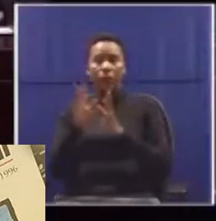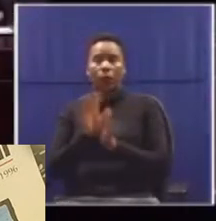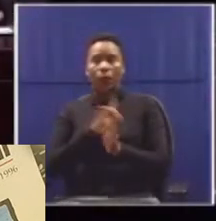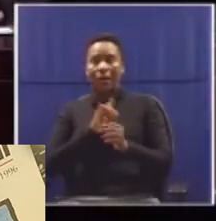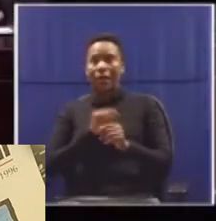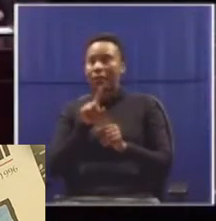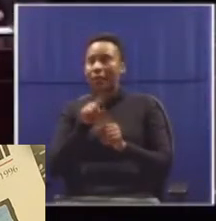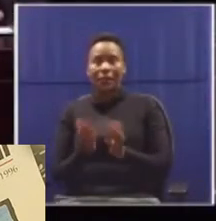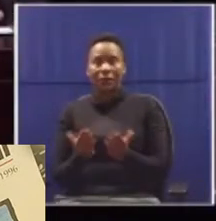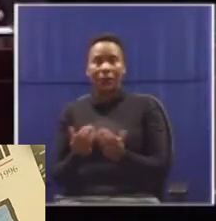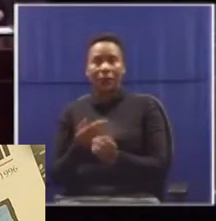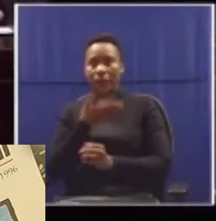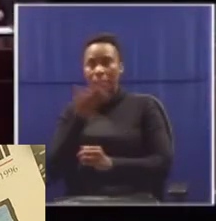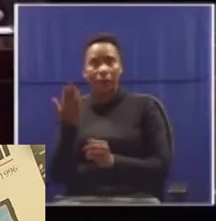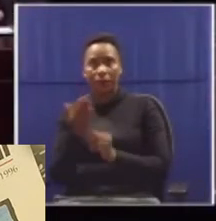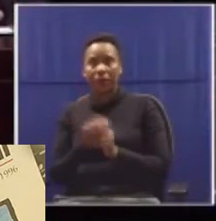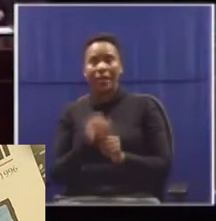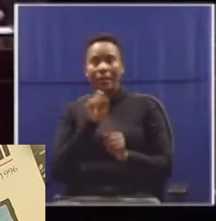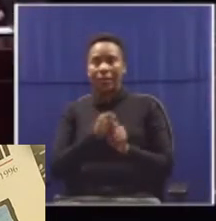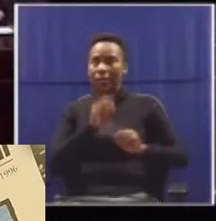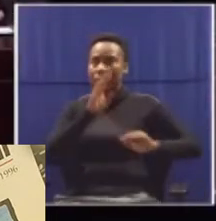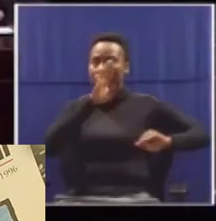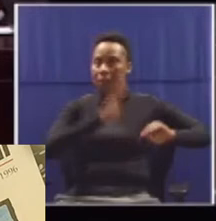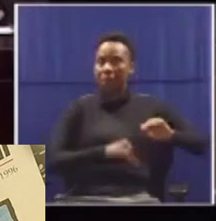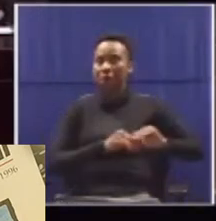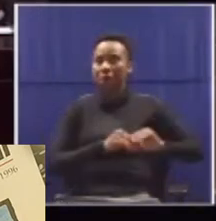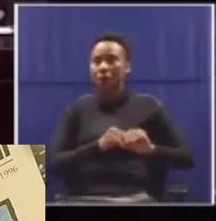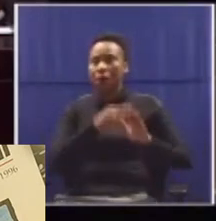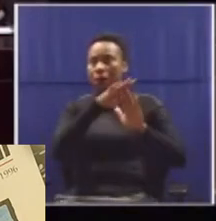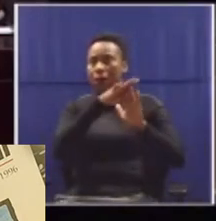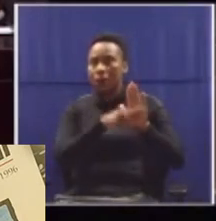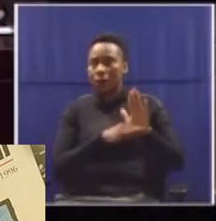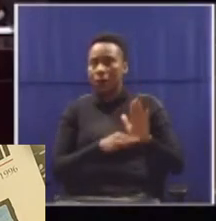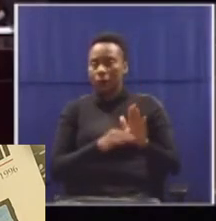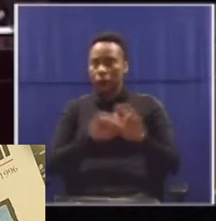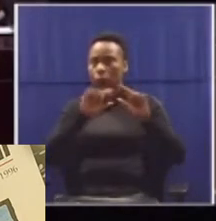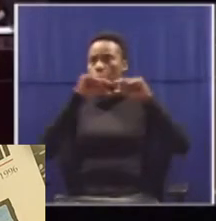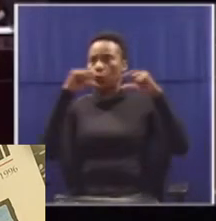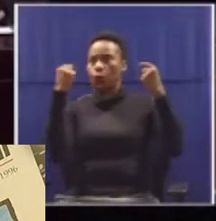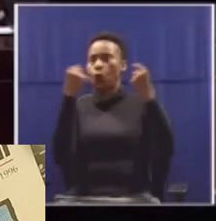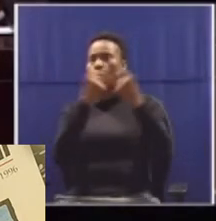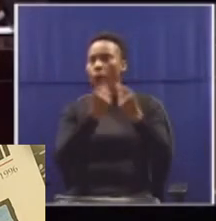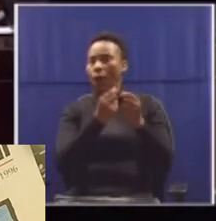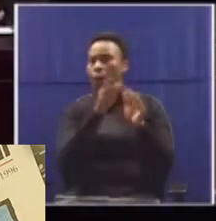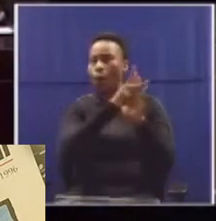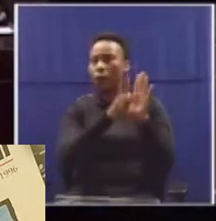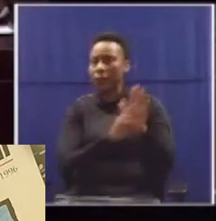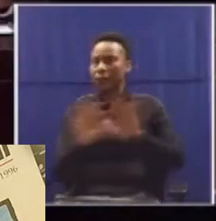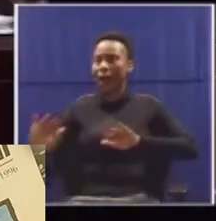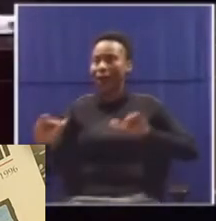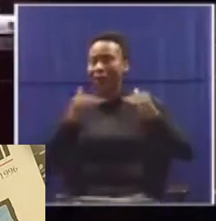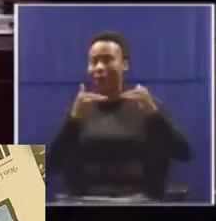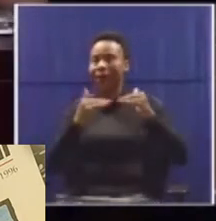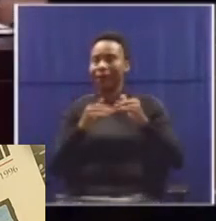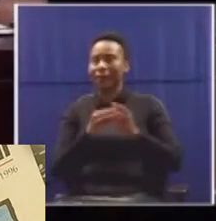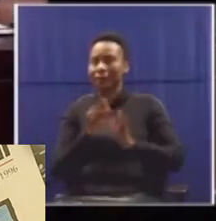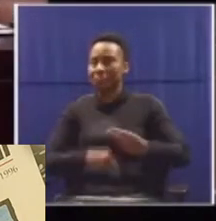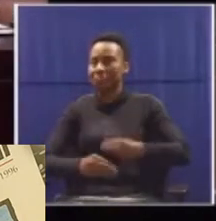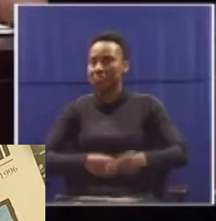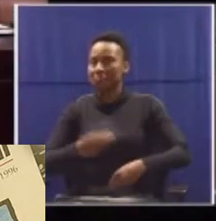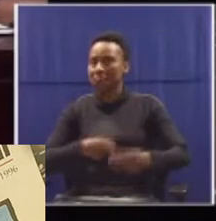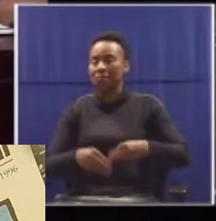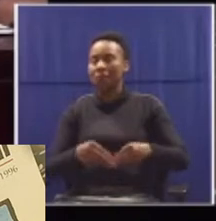the Judgment of gray lifts listing refers to a global policy against money laundering and against terrorism